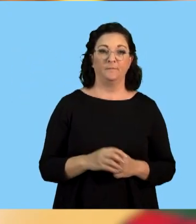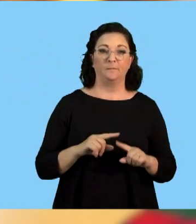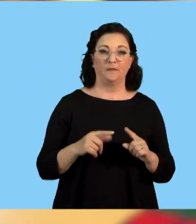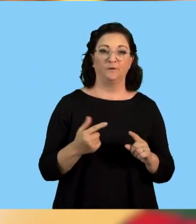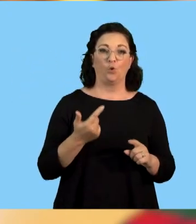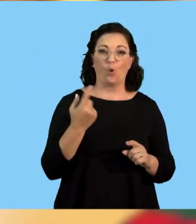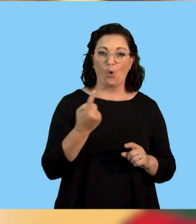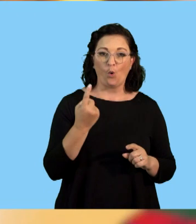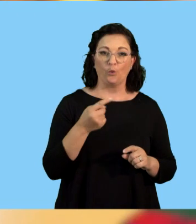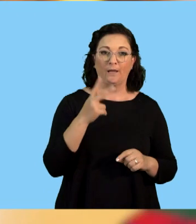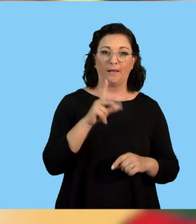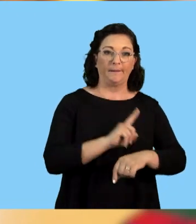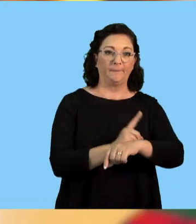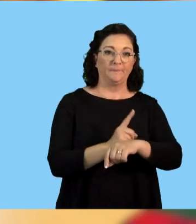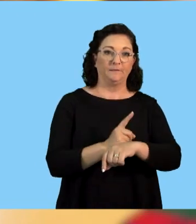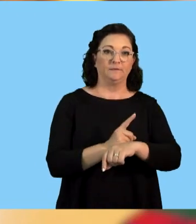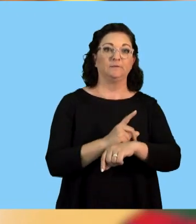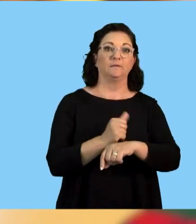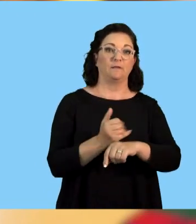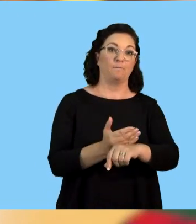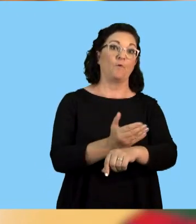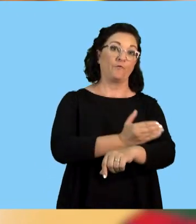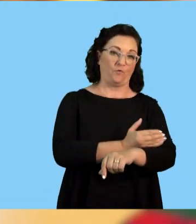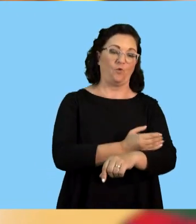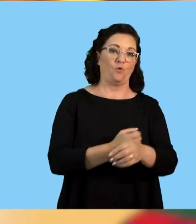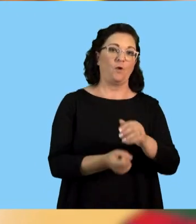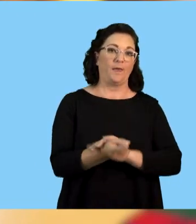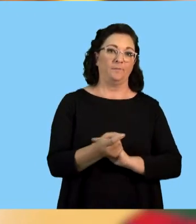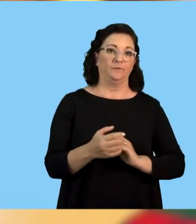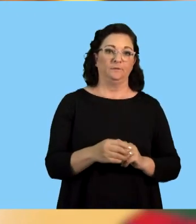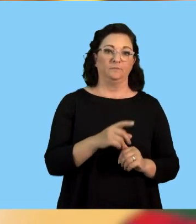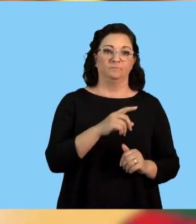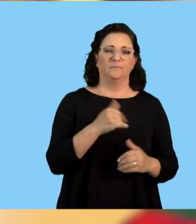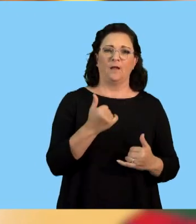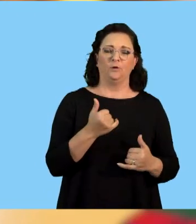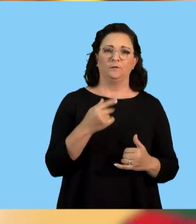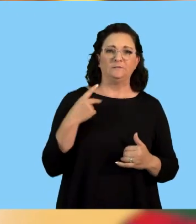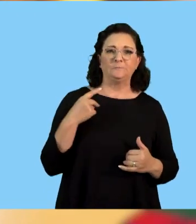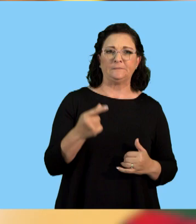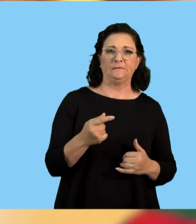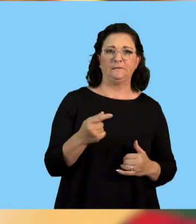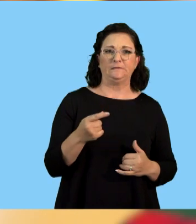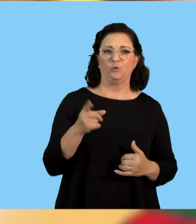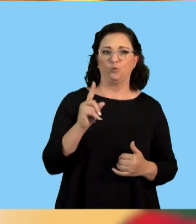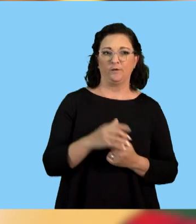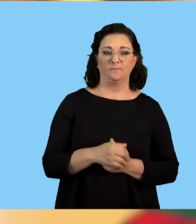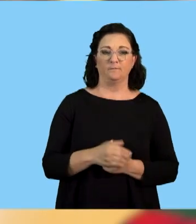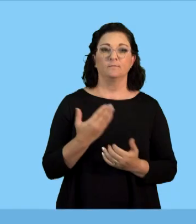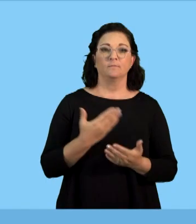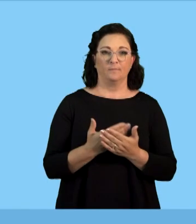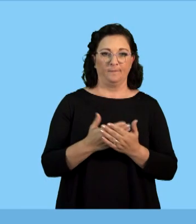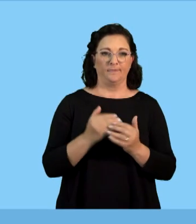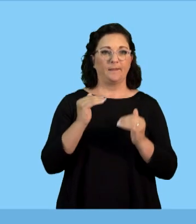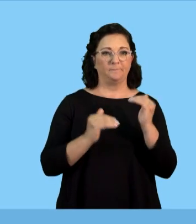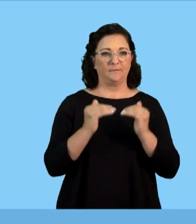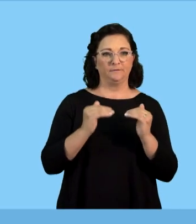only then, but it would have disappeared 8 minutes before you saw it. So what is the speed of light? The speed of light,